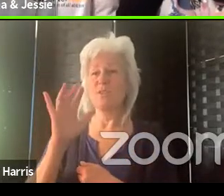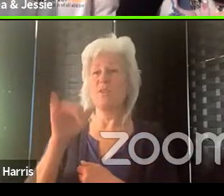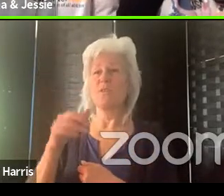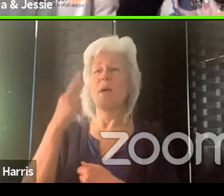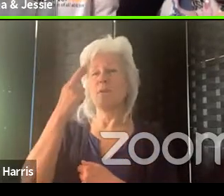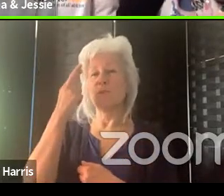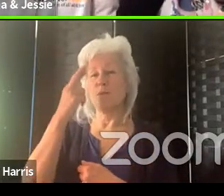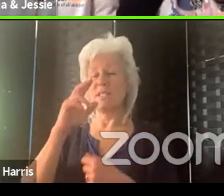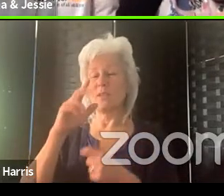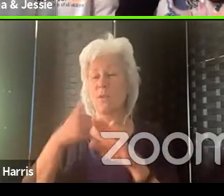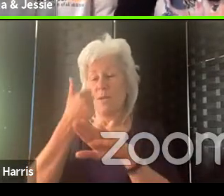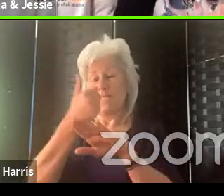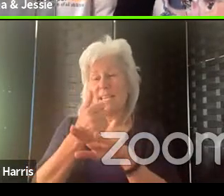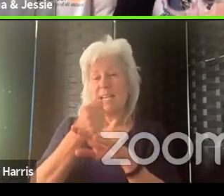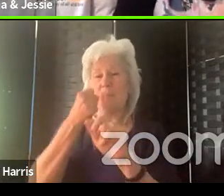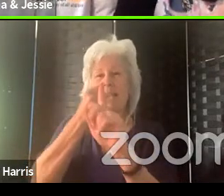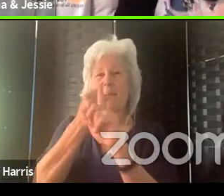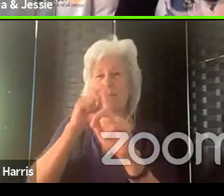impact team.